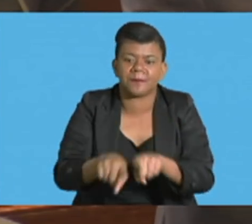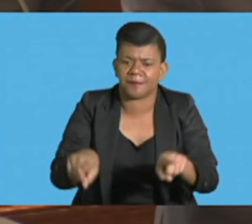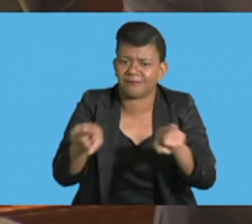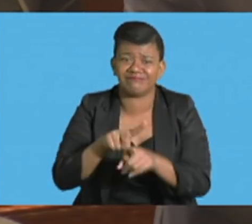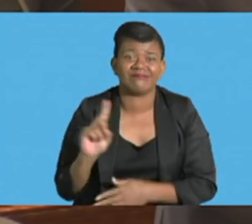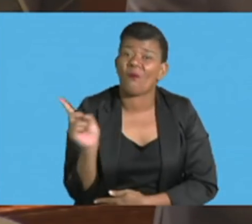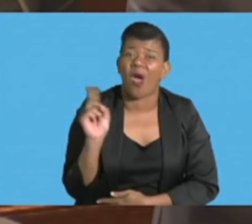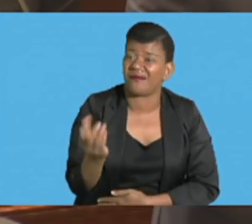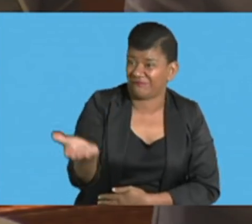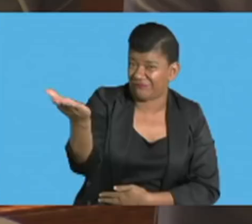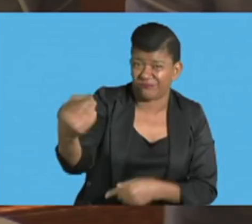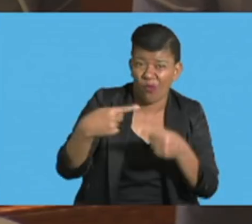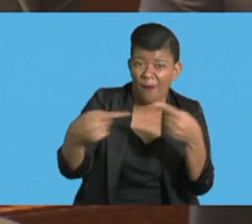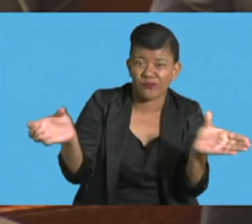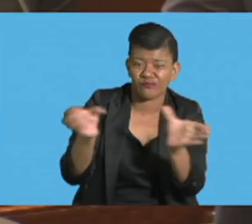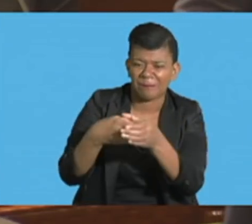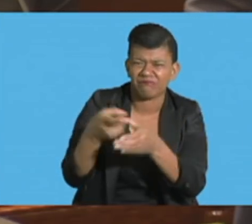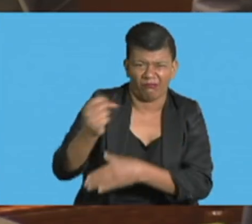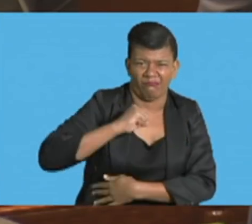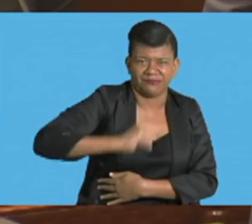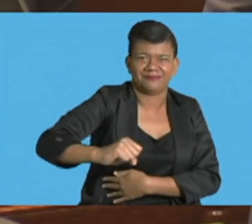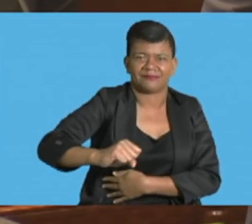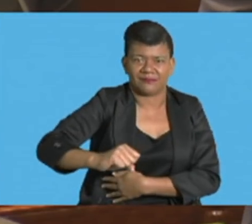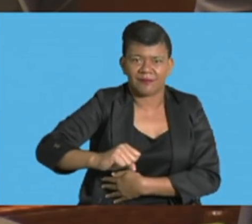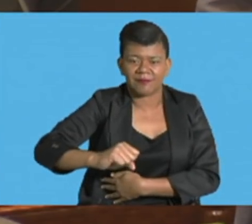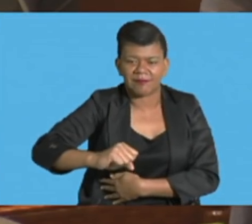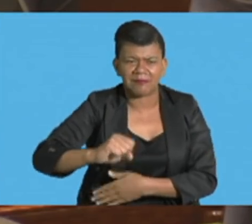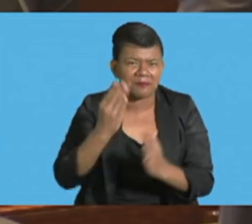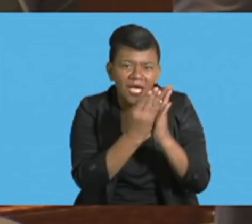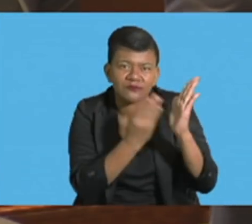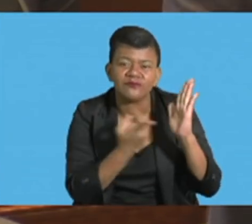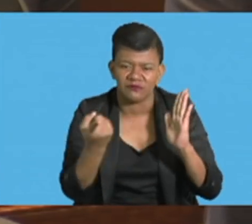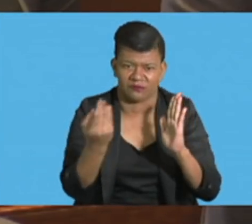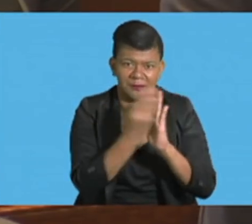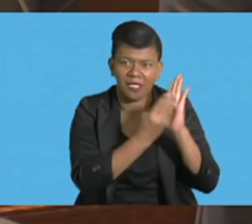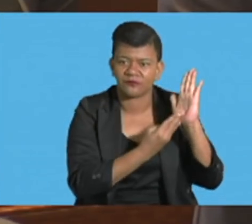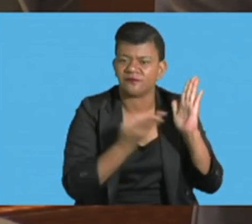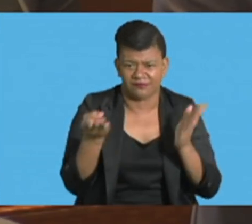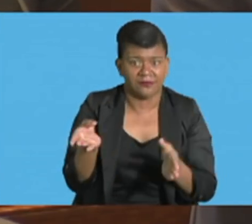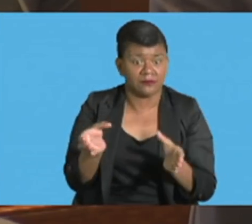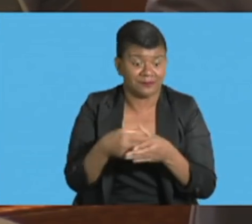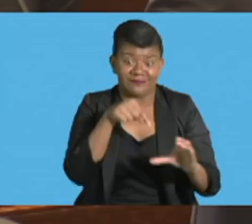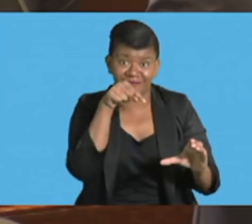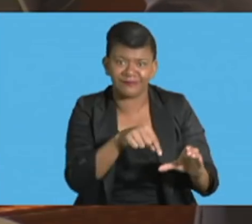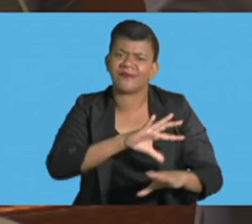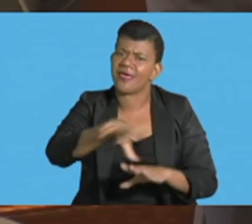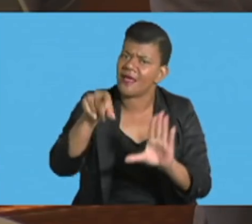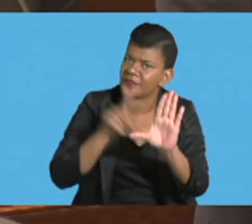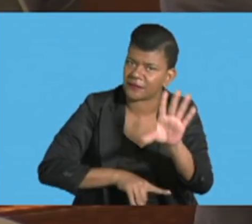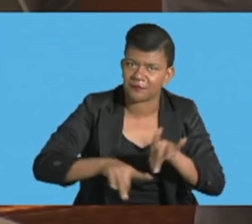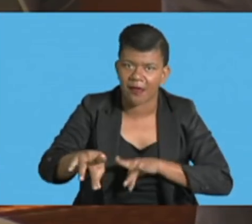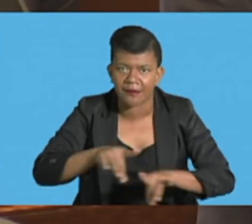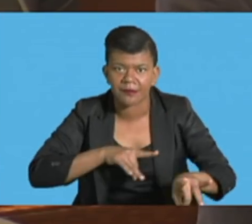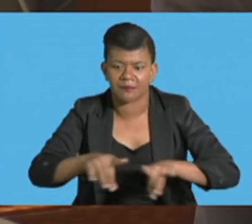rejection of the national budget, crafted by this government that have been the blueprint of